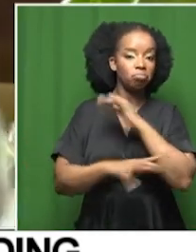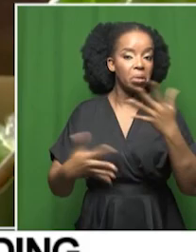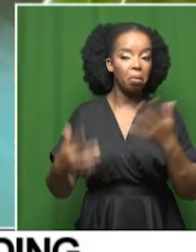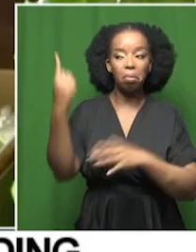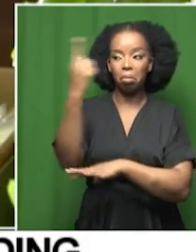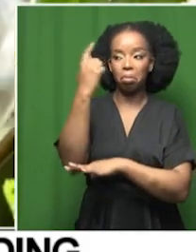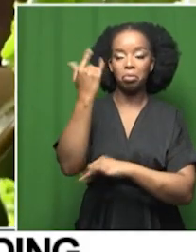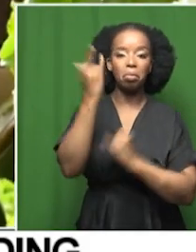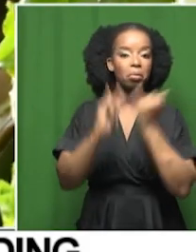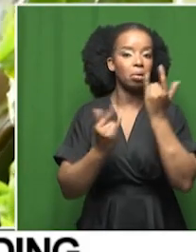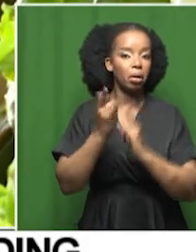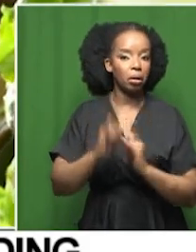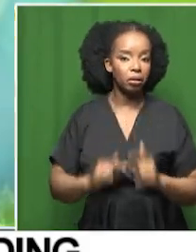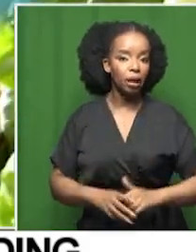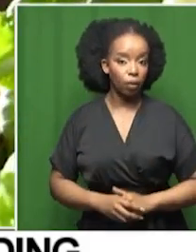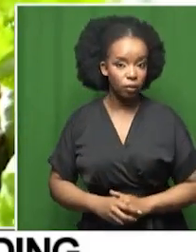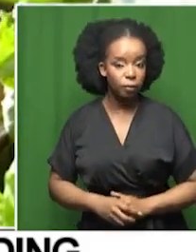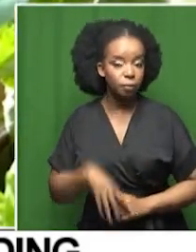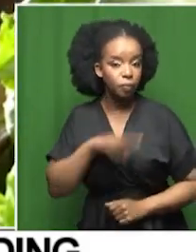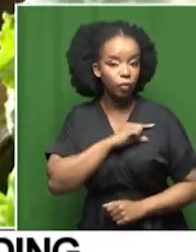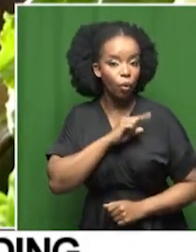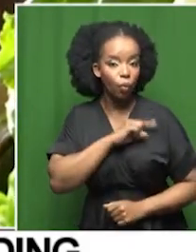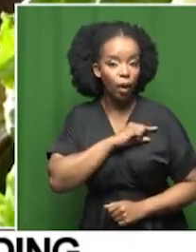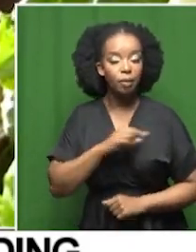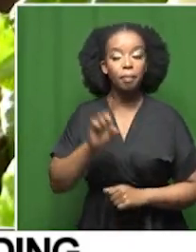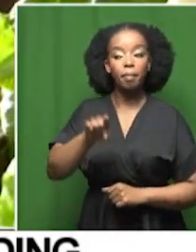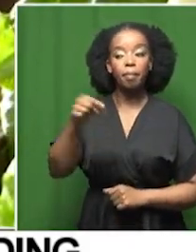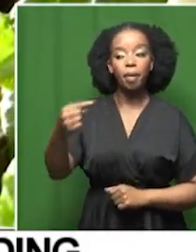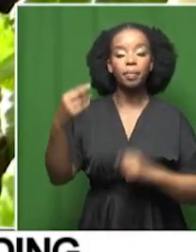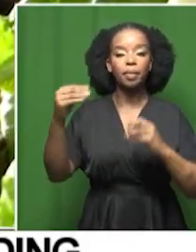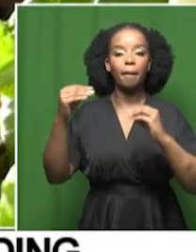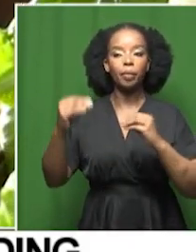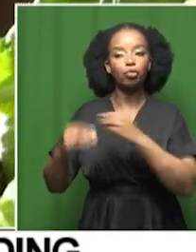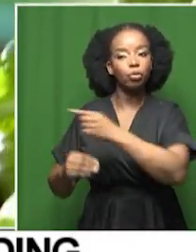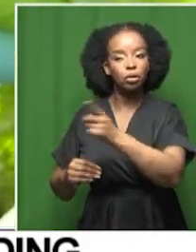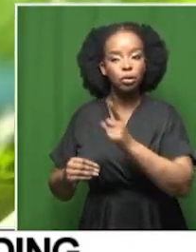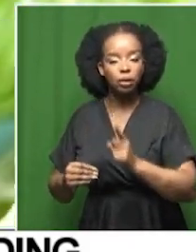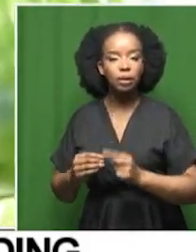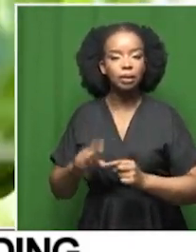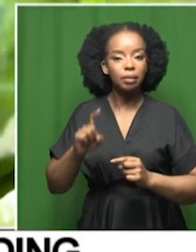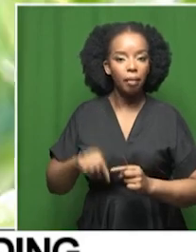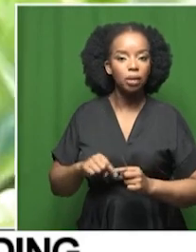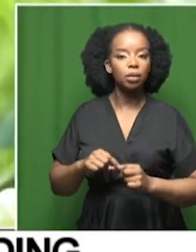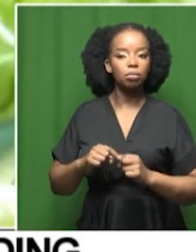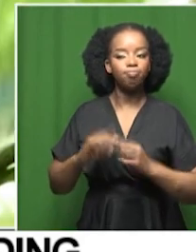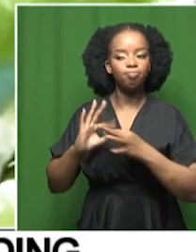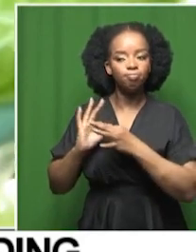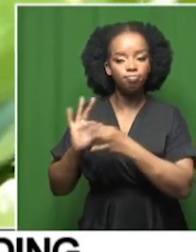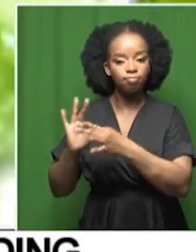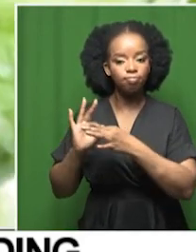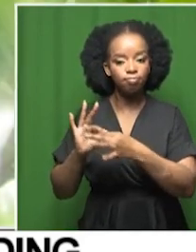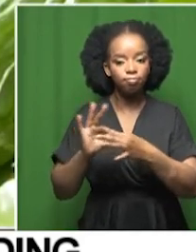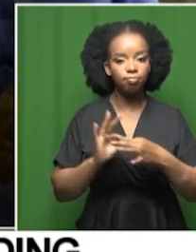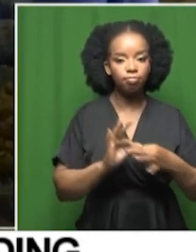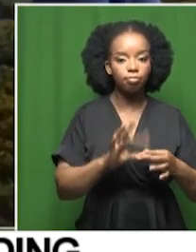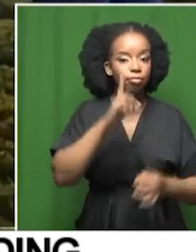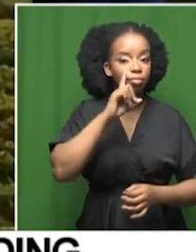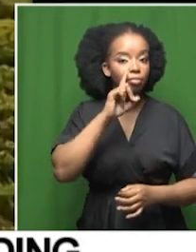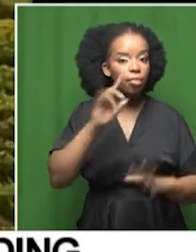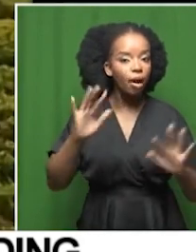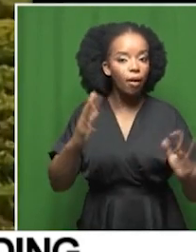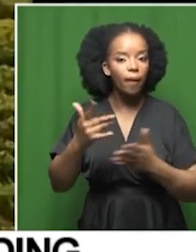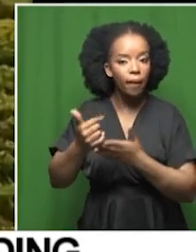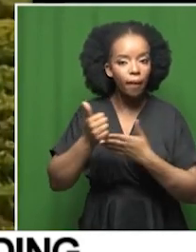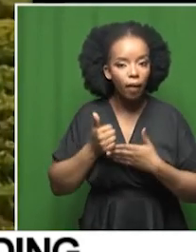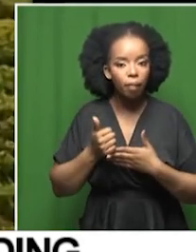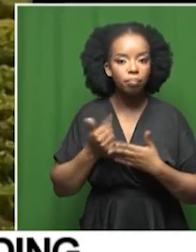other other businesses, as households. So trying to reach some sort of agreement with these entities to see the benefit of having an